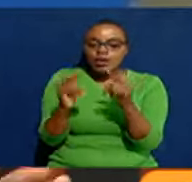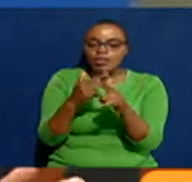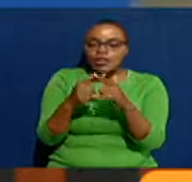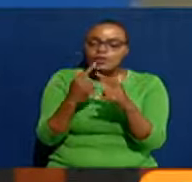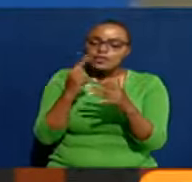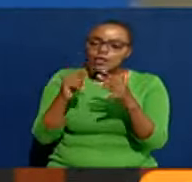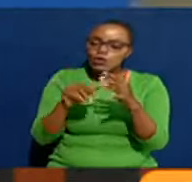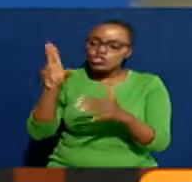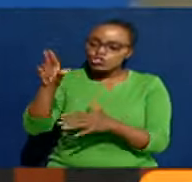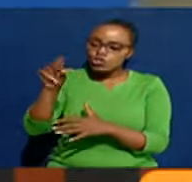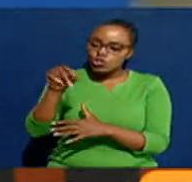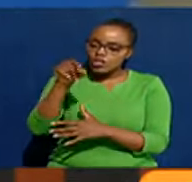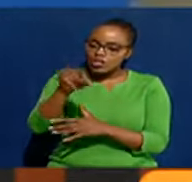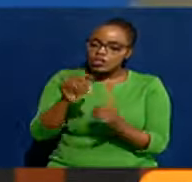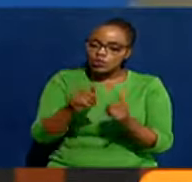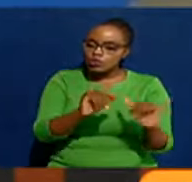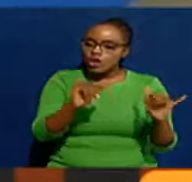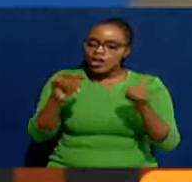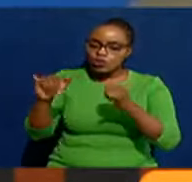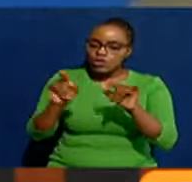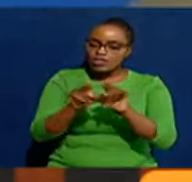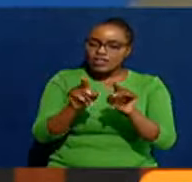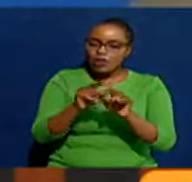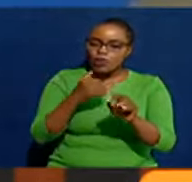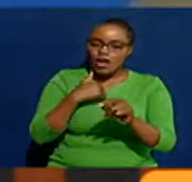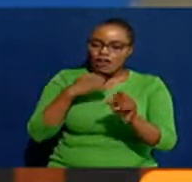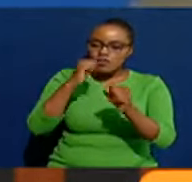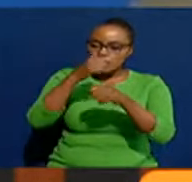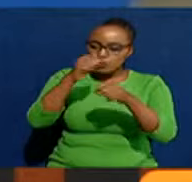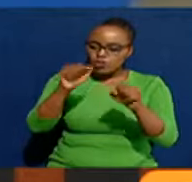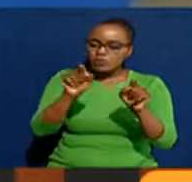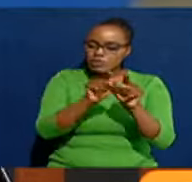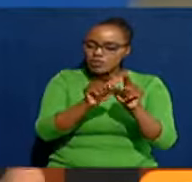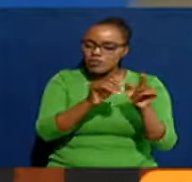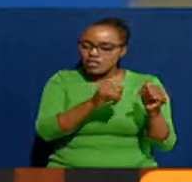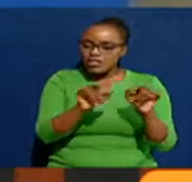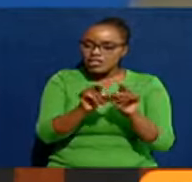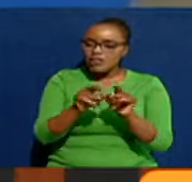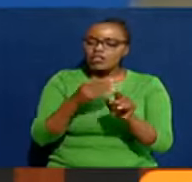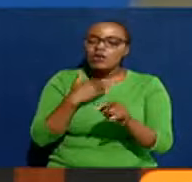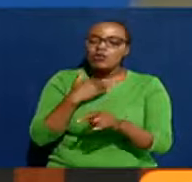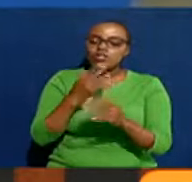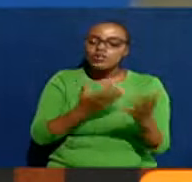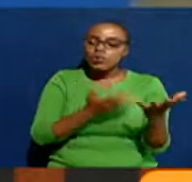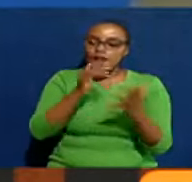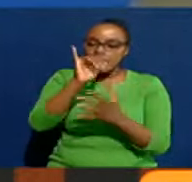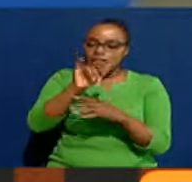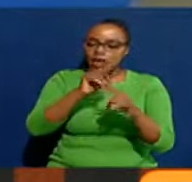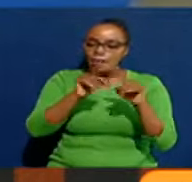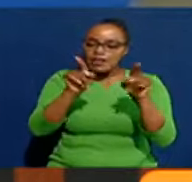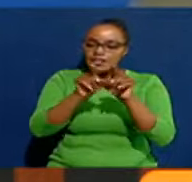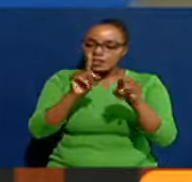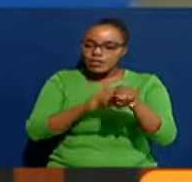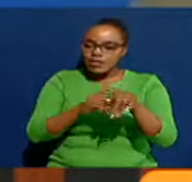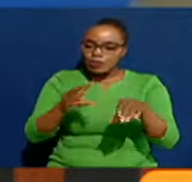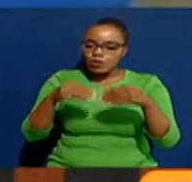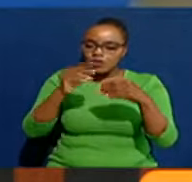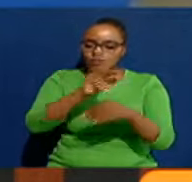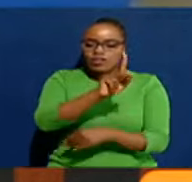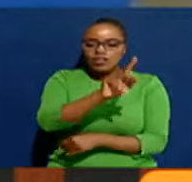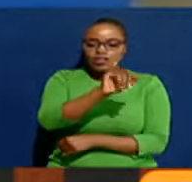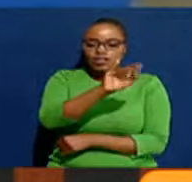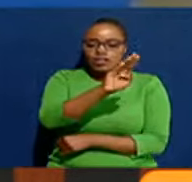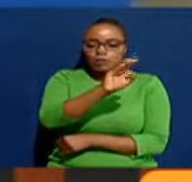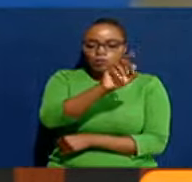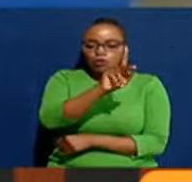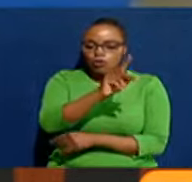telling them, oh, no, this is trials and you can't have it. They wanted to have it. When we did the Kiboko trials,